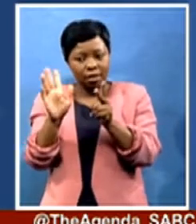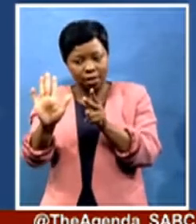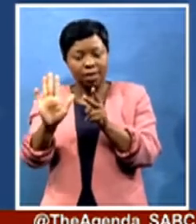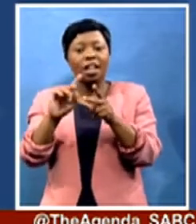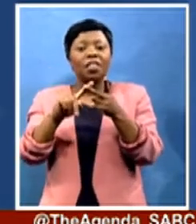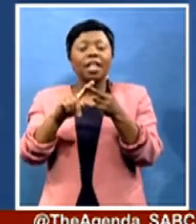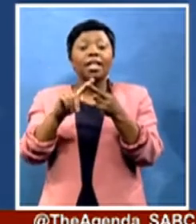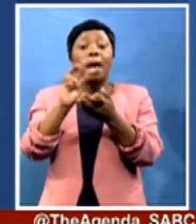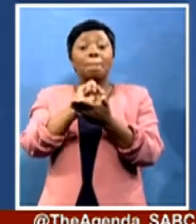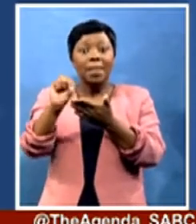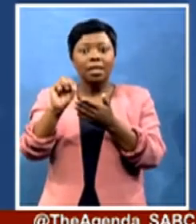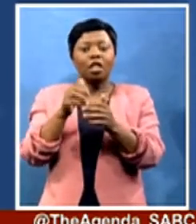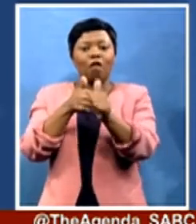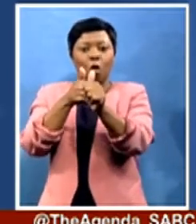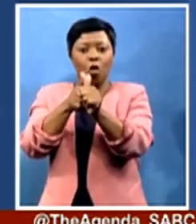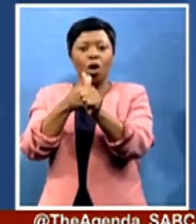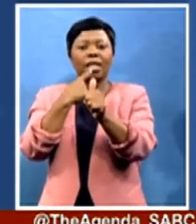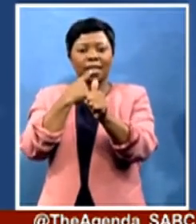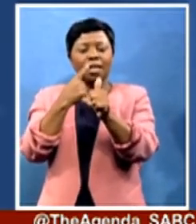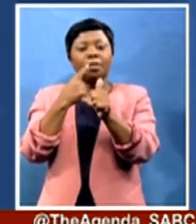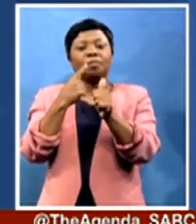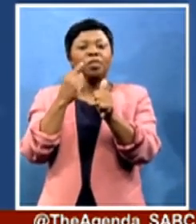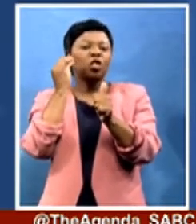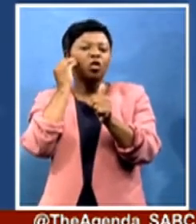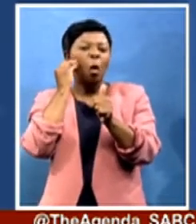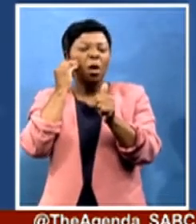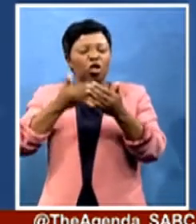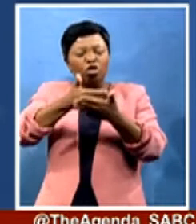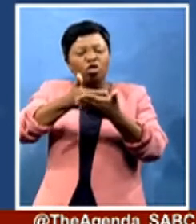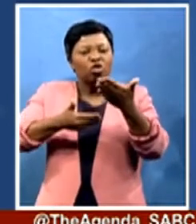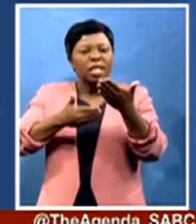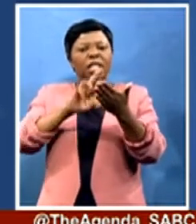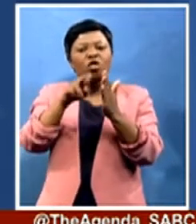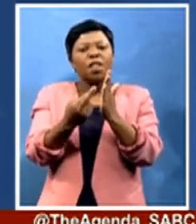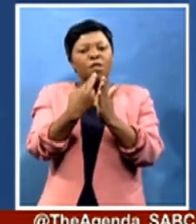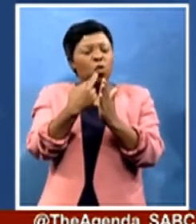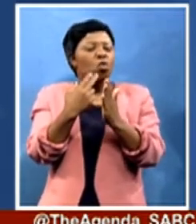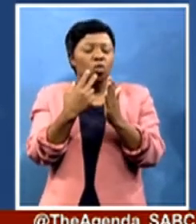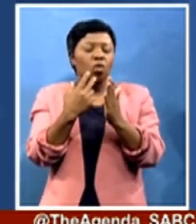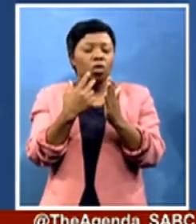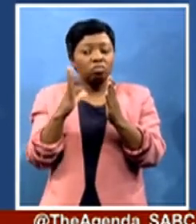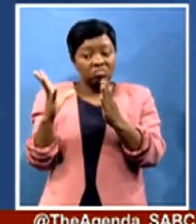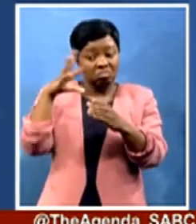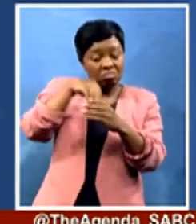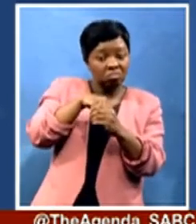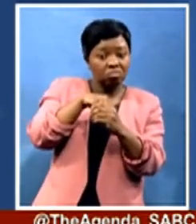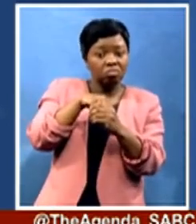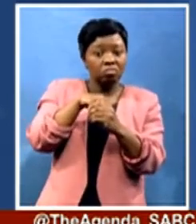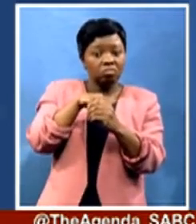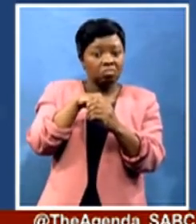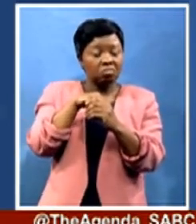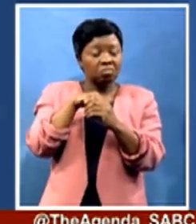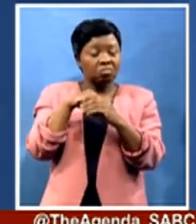patient information sheet and consent to participating in the study. And so the healthcare worker would go through the